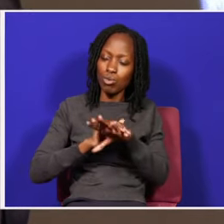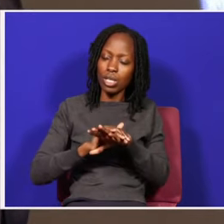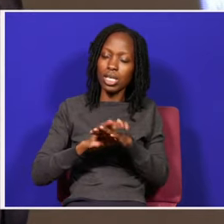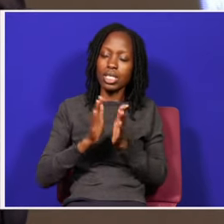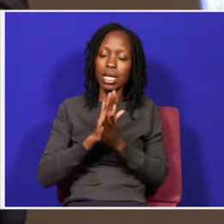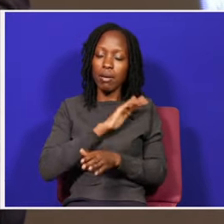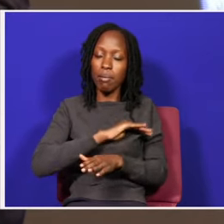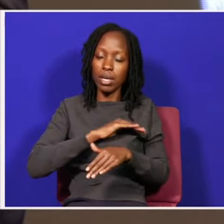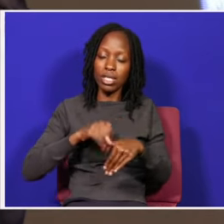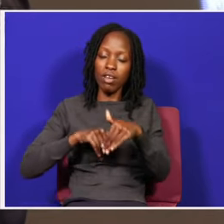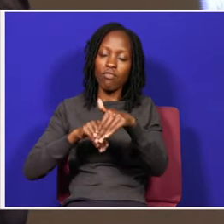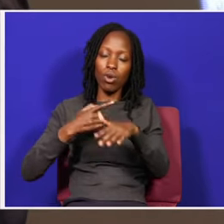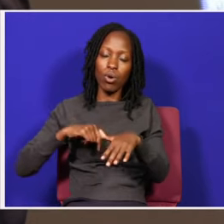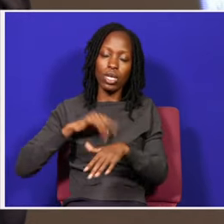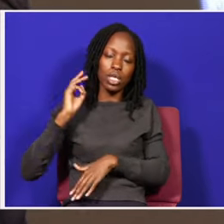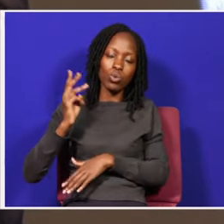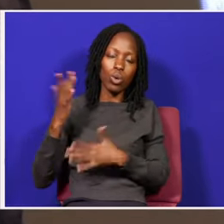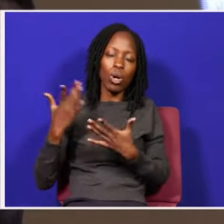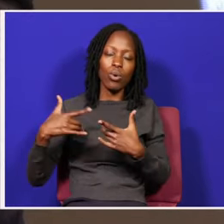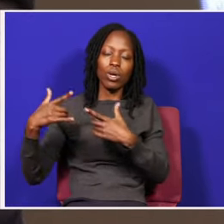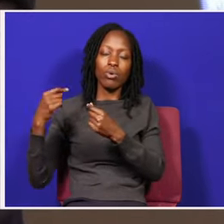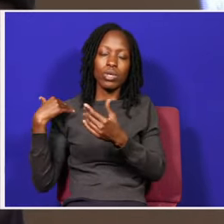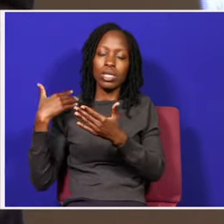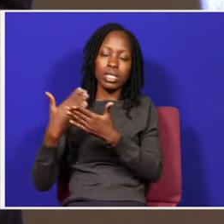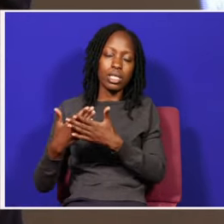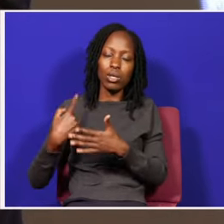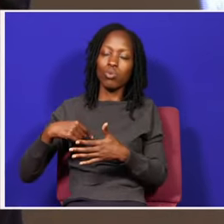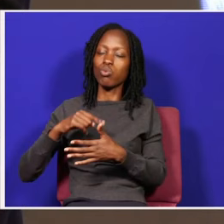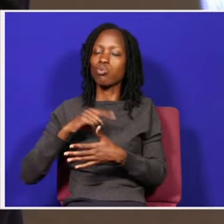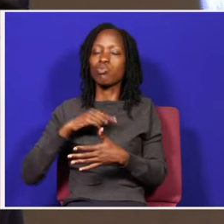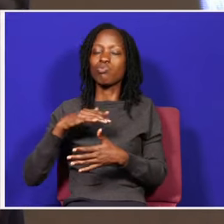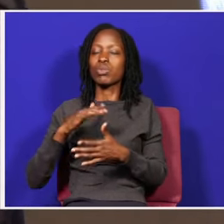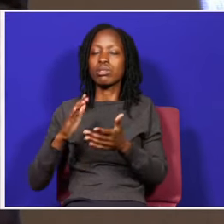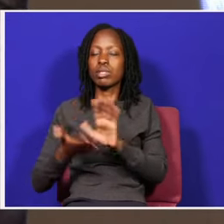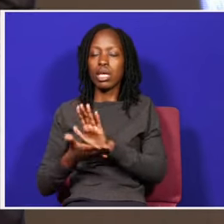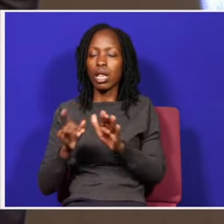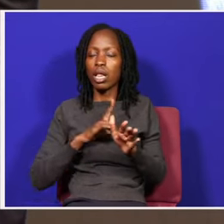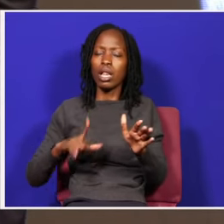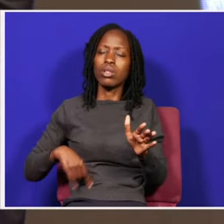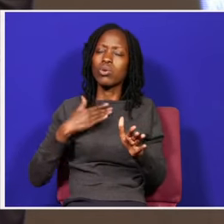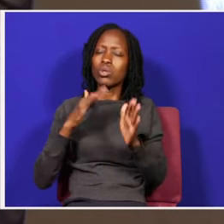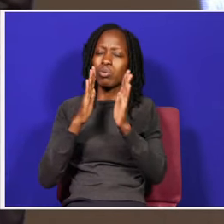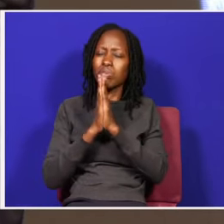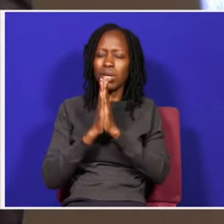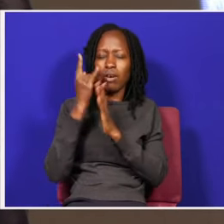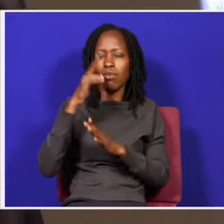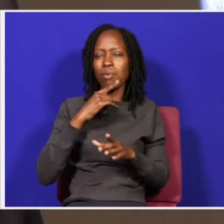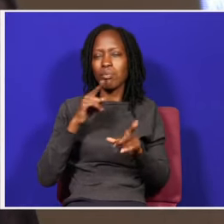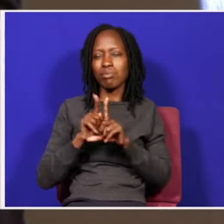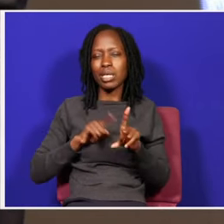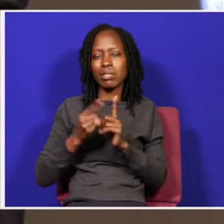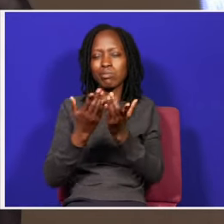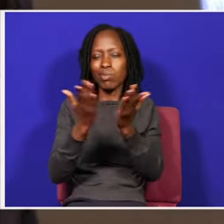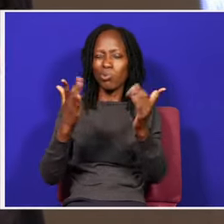will follow us wherever we go until we come into your eternal presence. So I pray for my brother and sister who is going through a